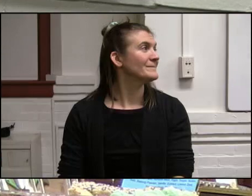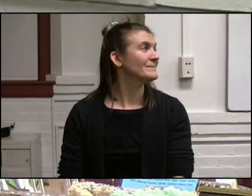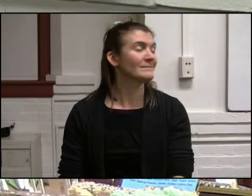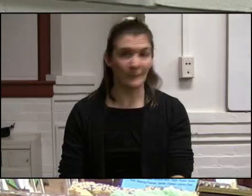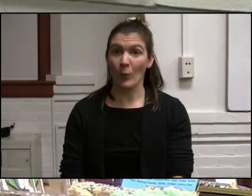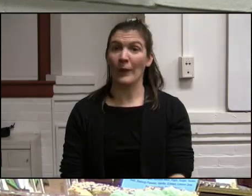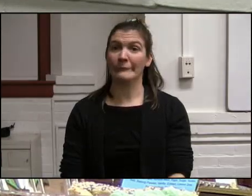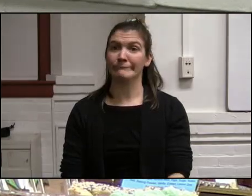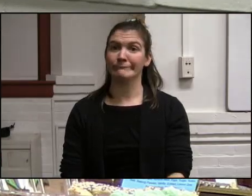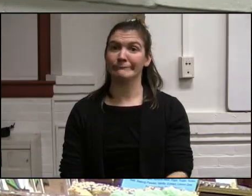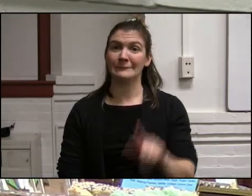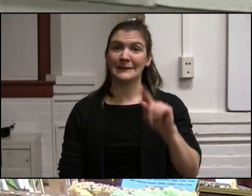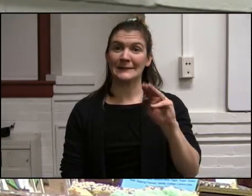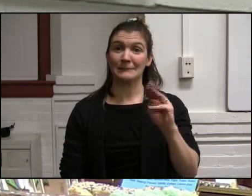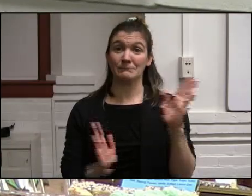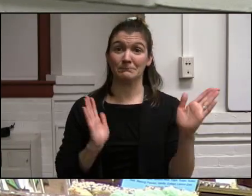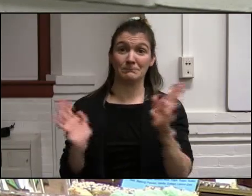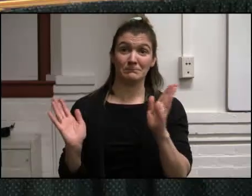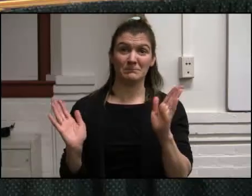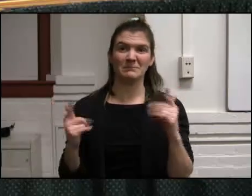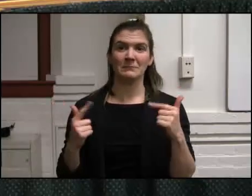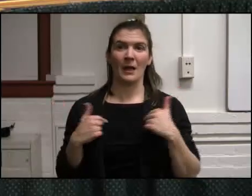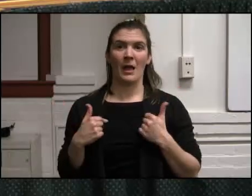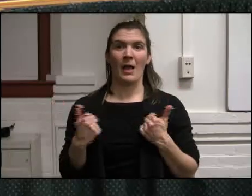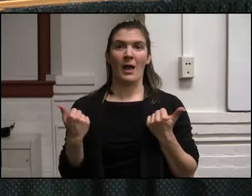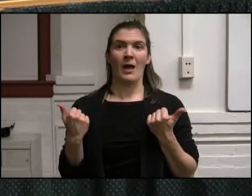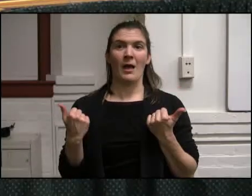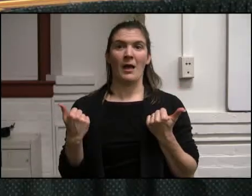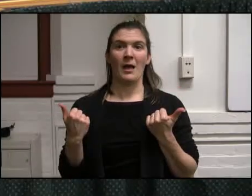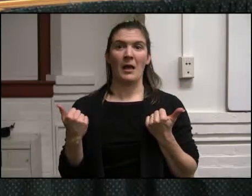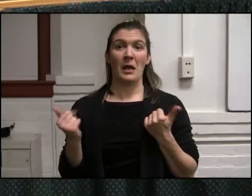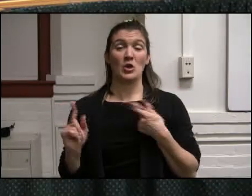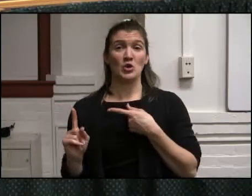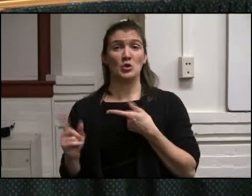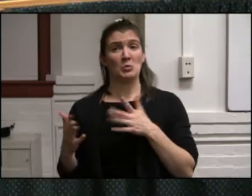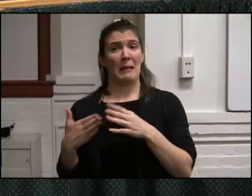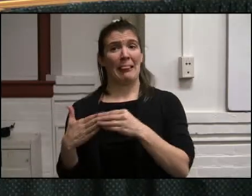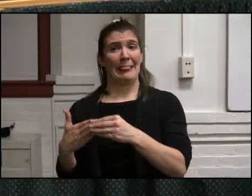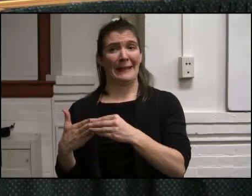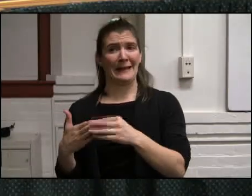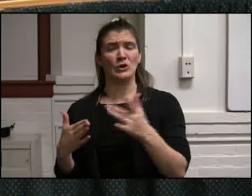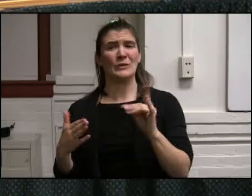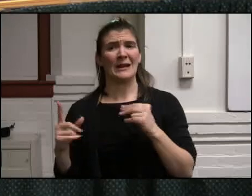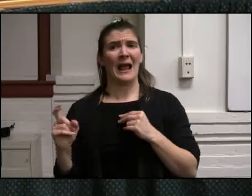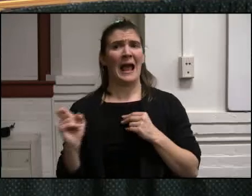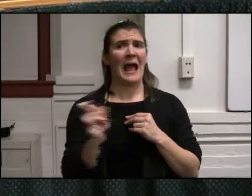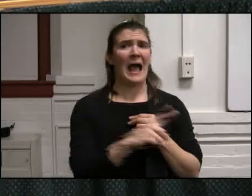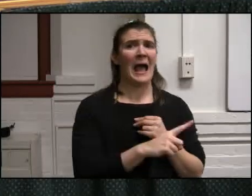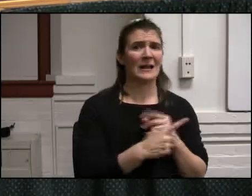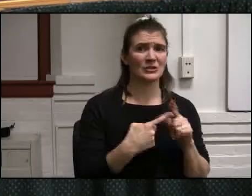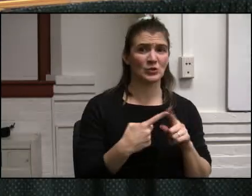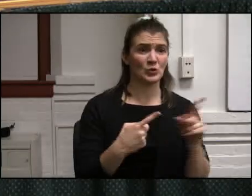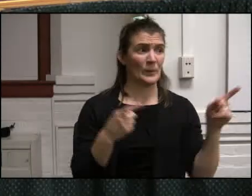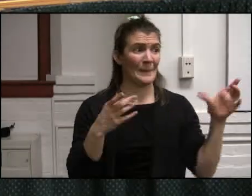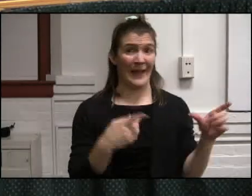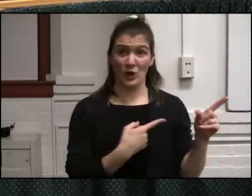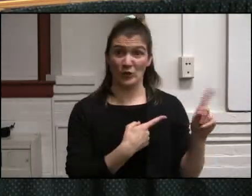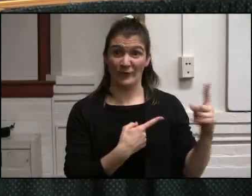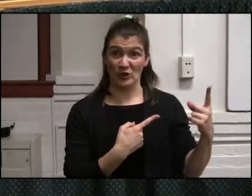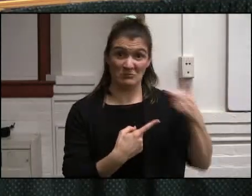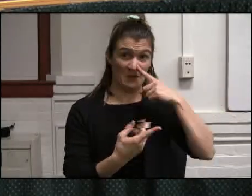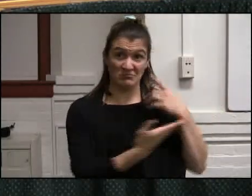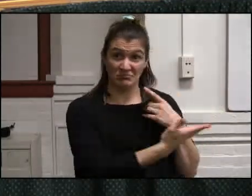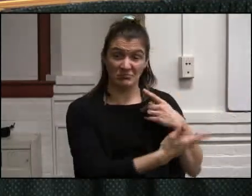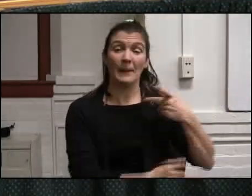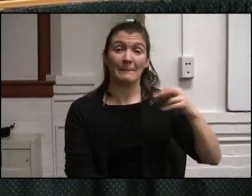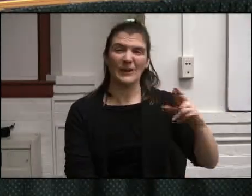Okay. So- Well, I'm going to let you steer a little bit. You threw a question to Yeah. our Yeah. town manager, Yeah. so.